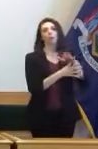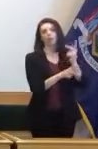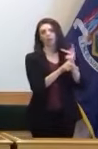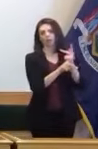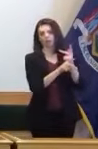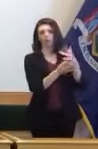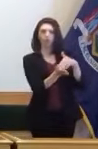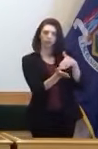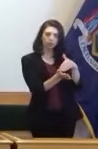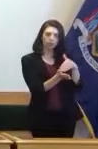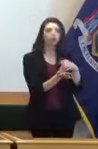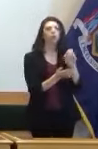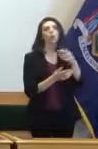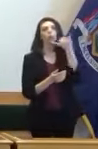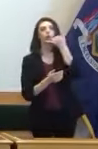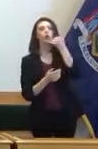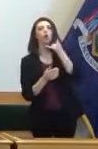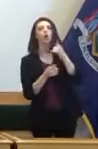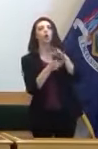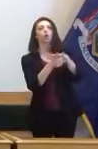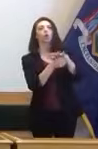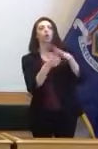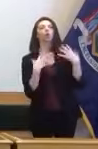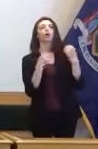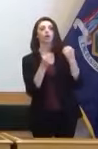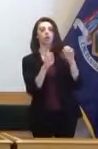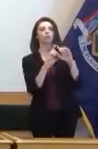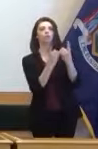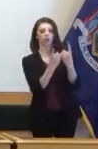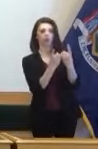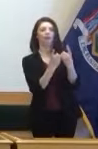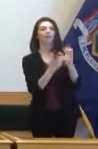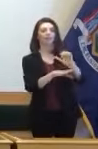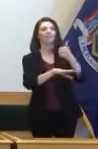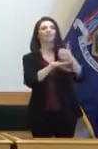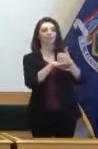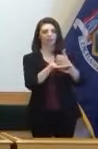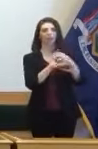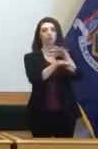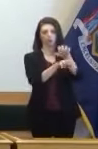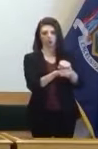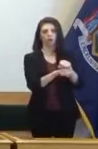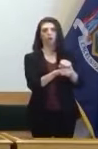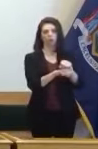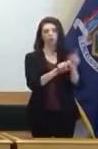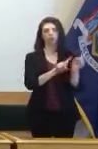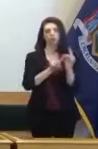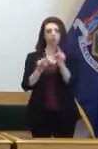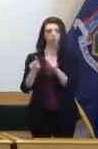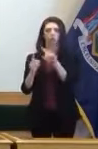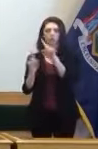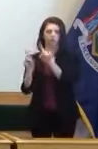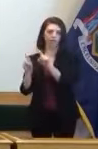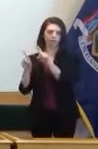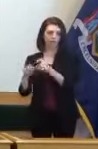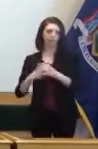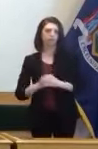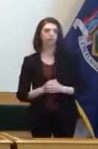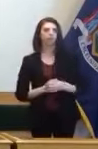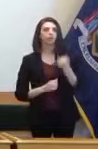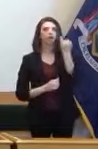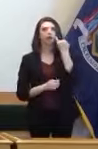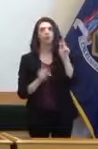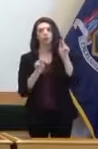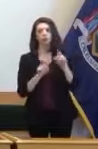the local health department. They are currently setting up the appointments for that testing. If someone does come to our emergency